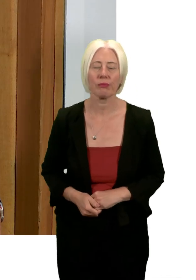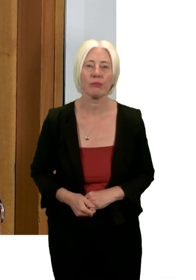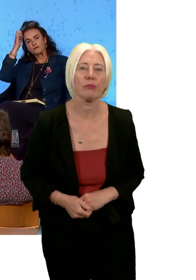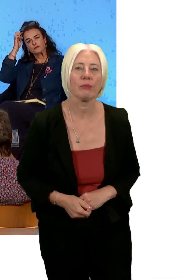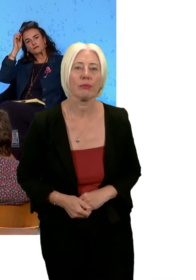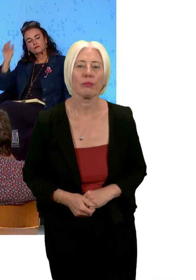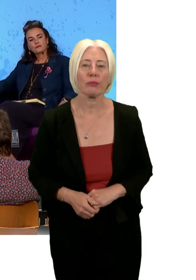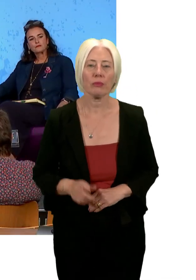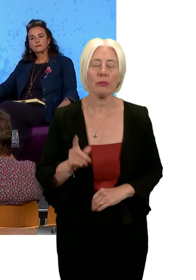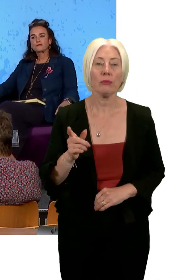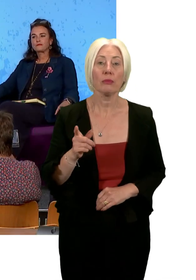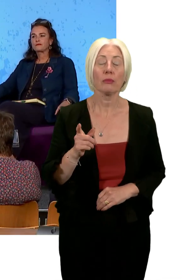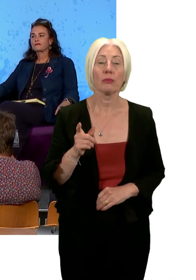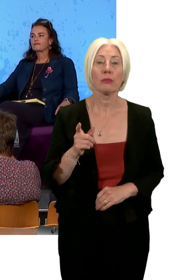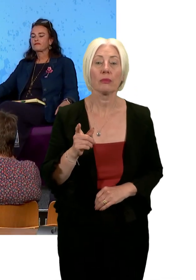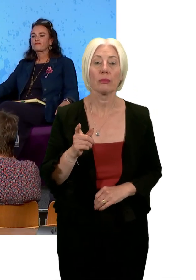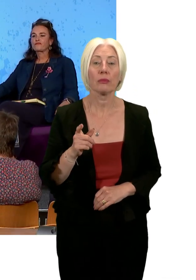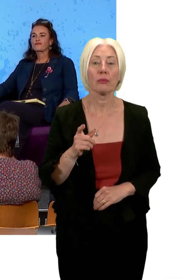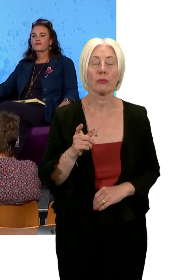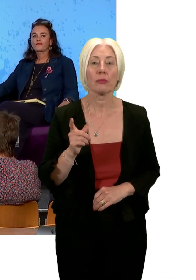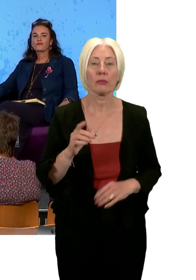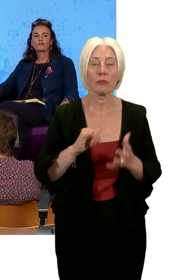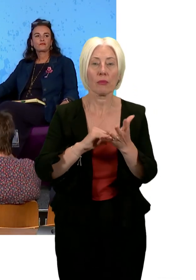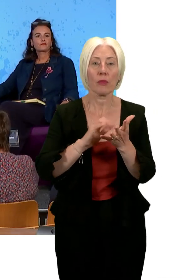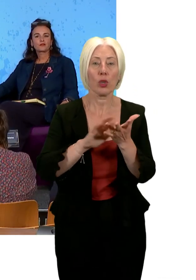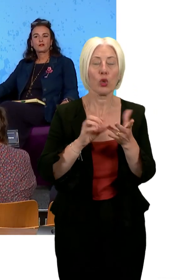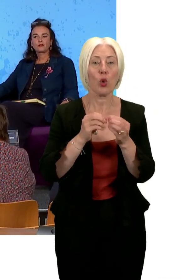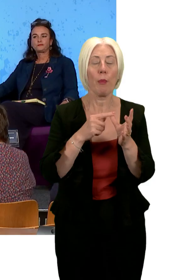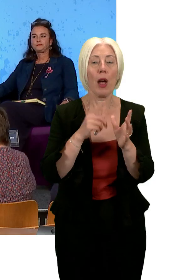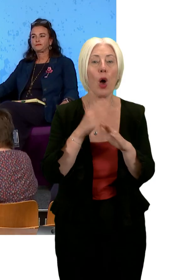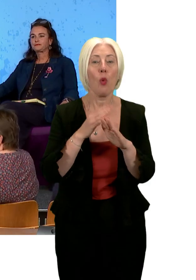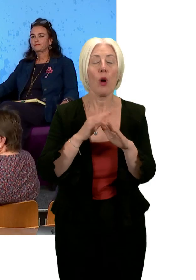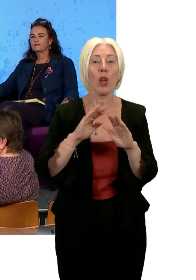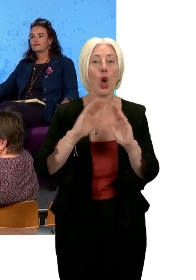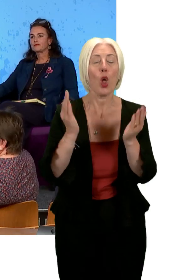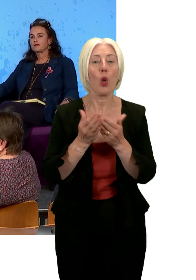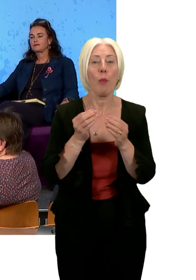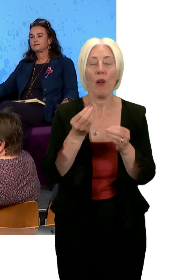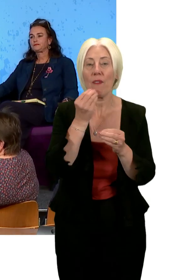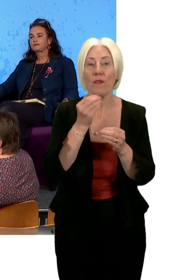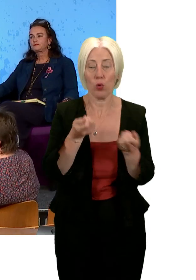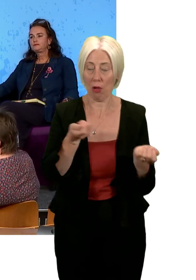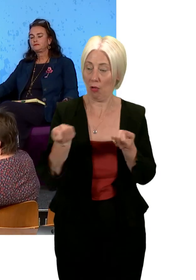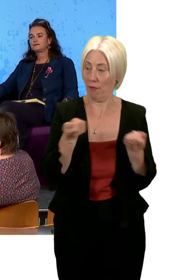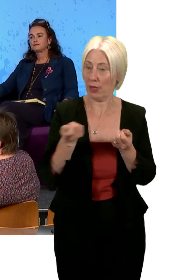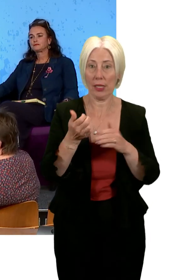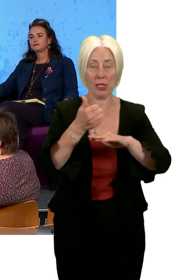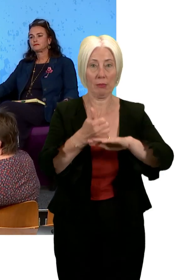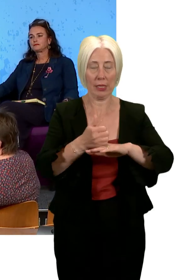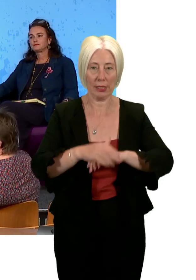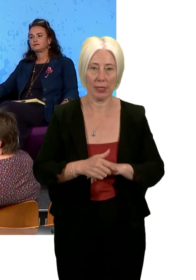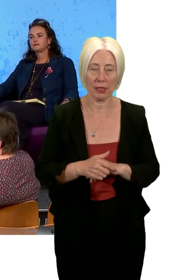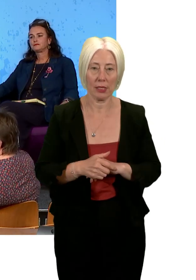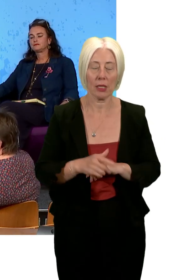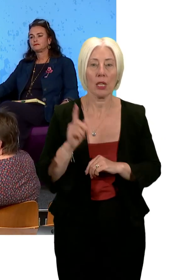a question here. Shoba's got the microphone already. I'm Shoba John. I work in the global food governance space. We heard about public